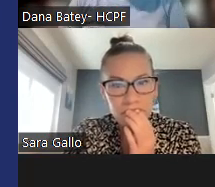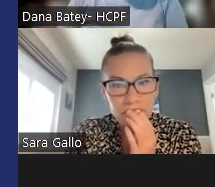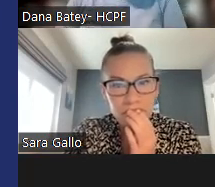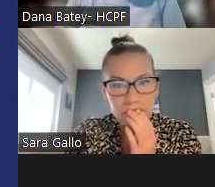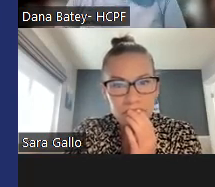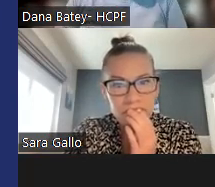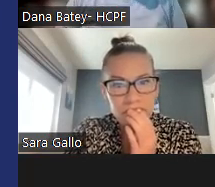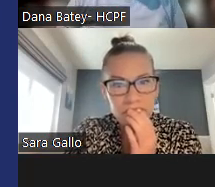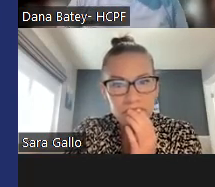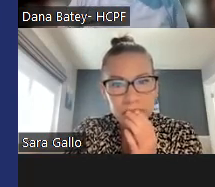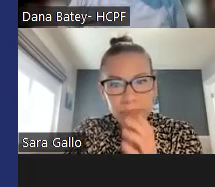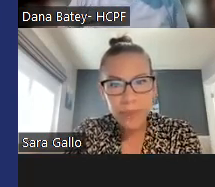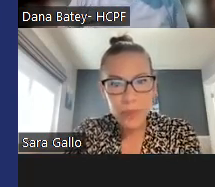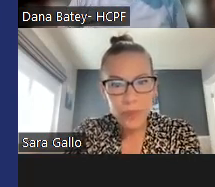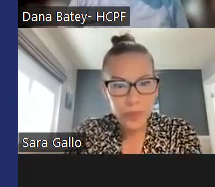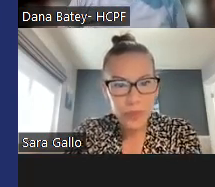Just give me one moment.